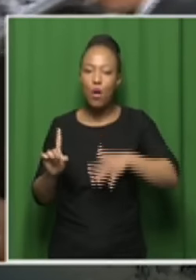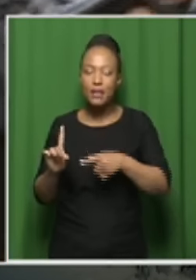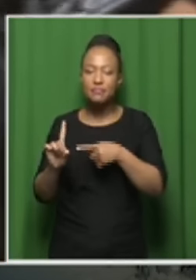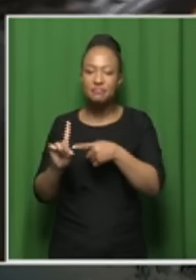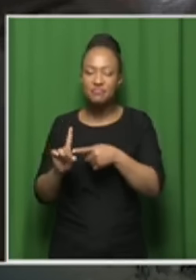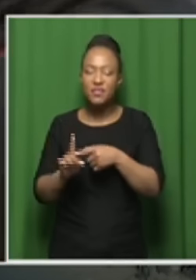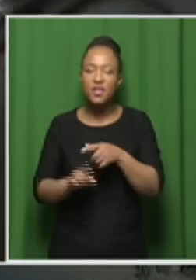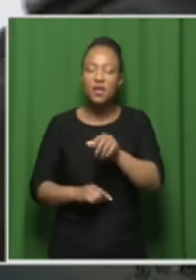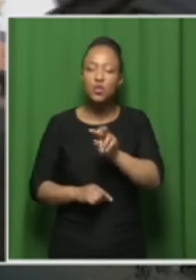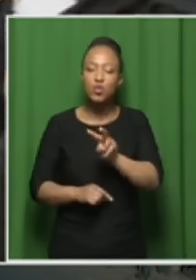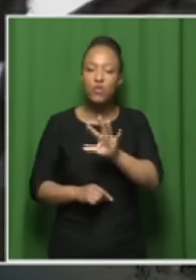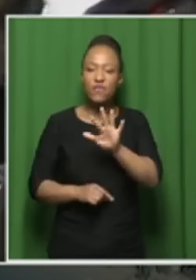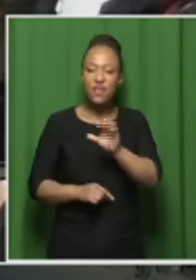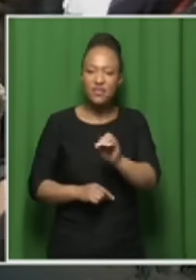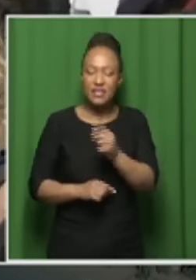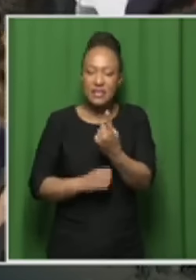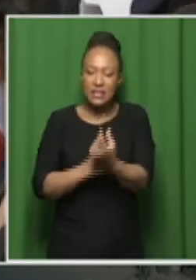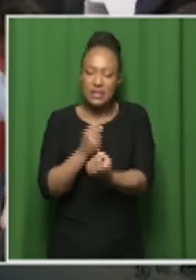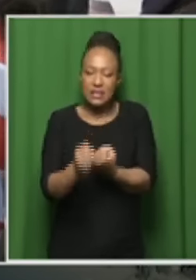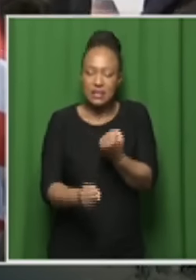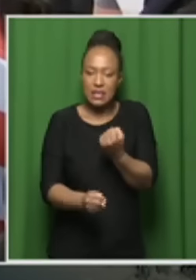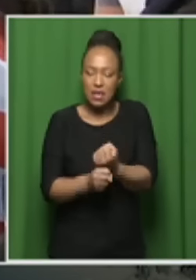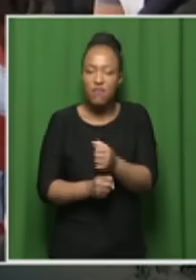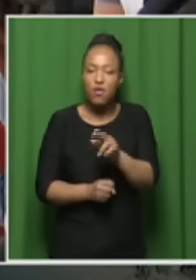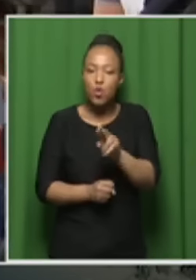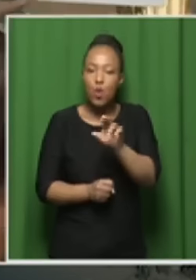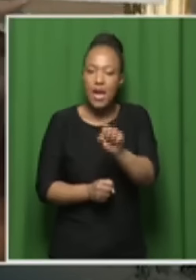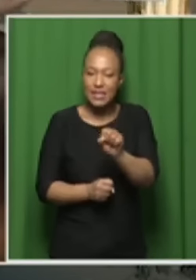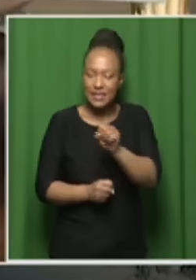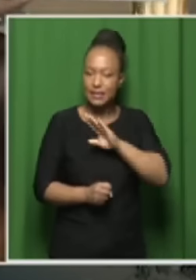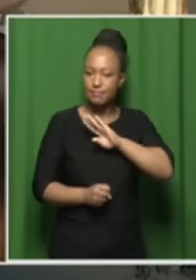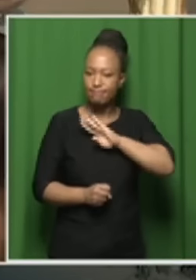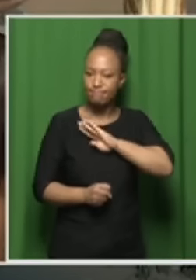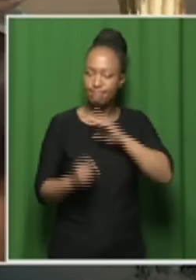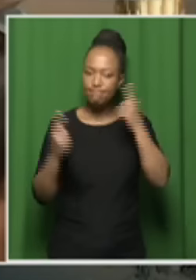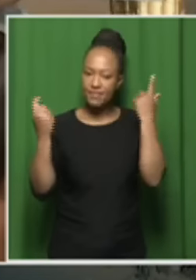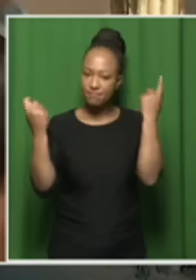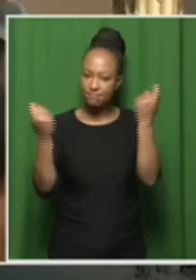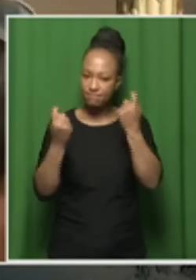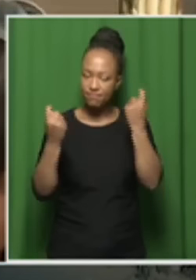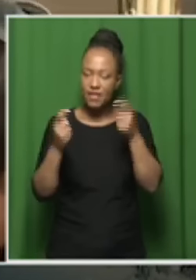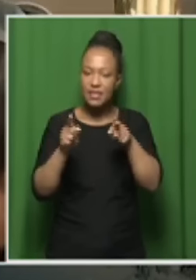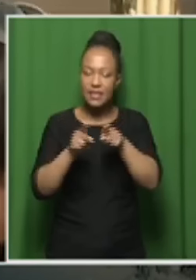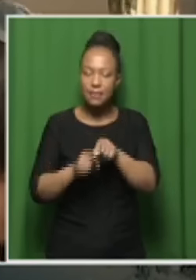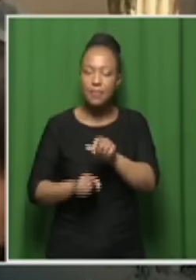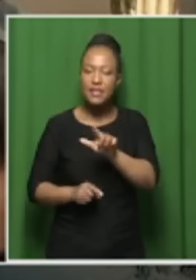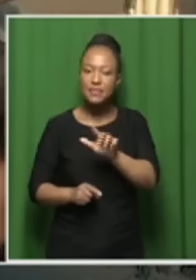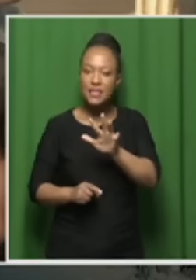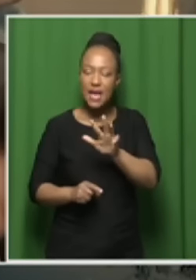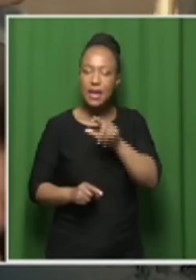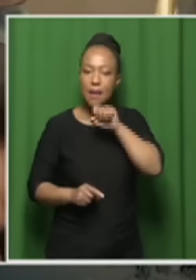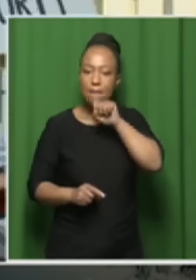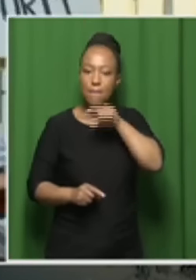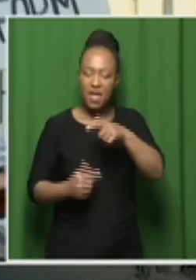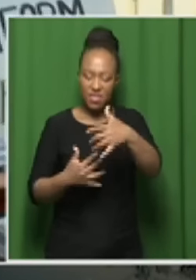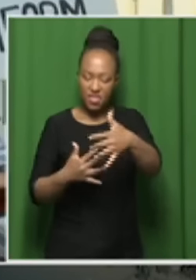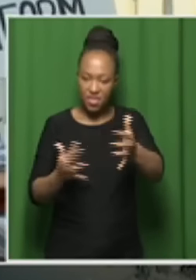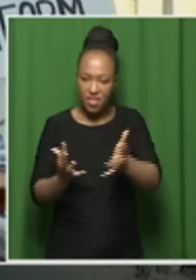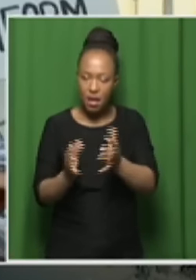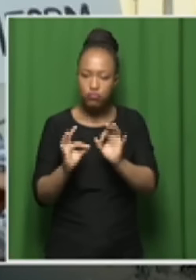it's the 250th anniversary of the U.S. Army. But it also, Leanne, coincides with the president's 79th birthday. So that will